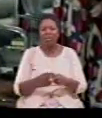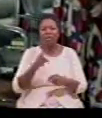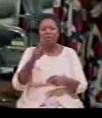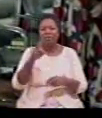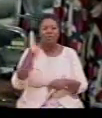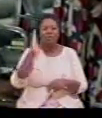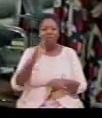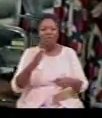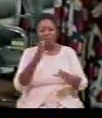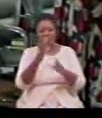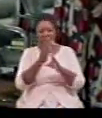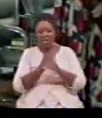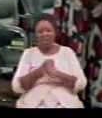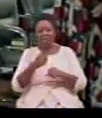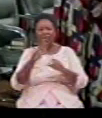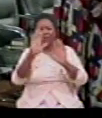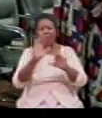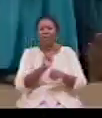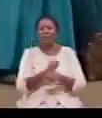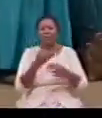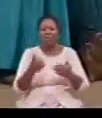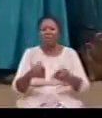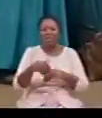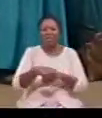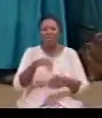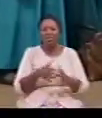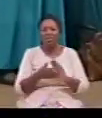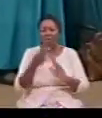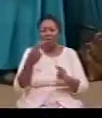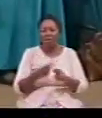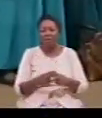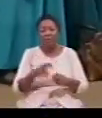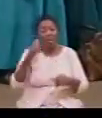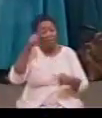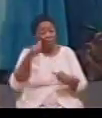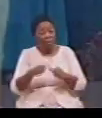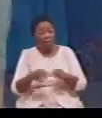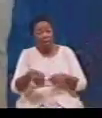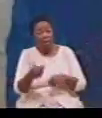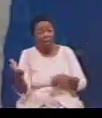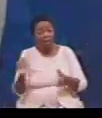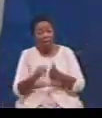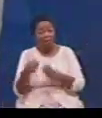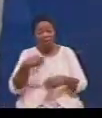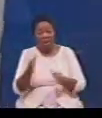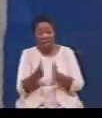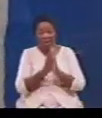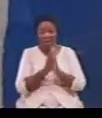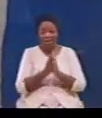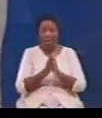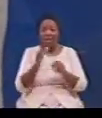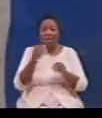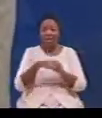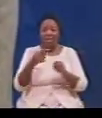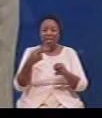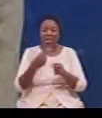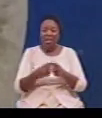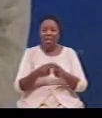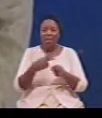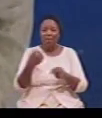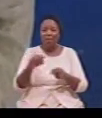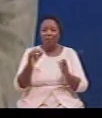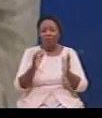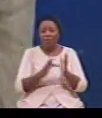will receive the miracle tonight. Remember, whatsoever we ask in the name